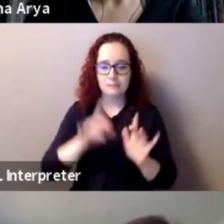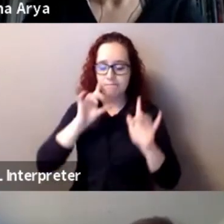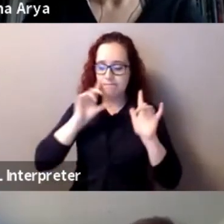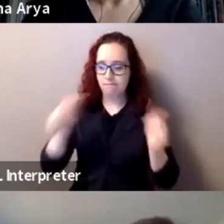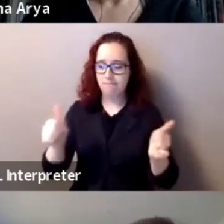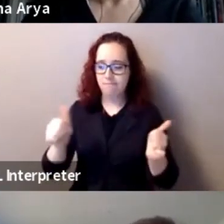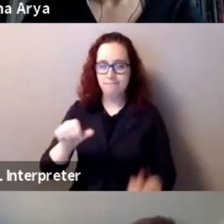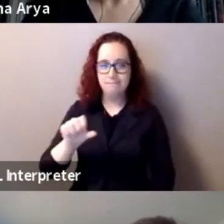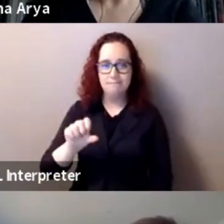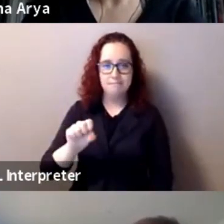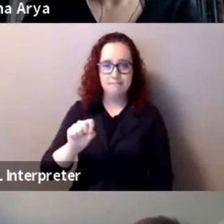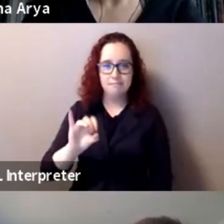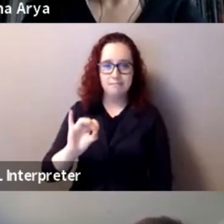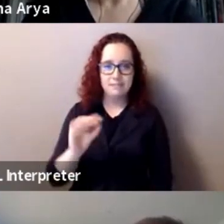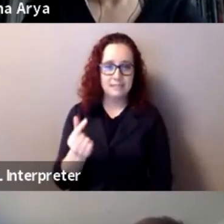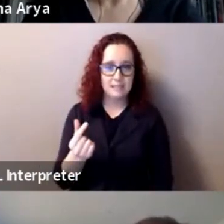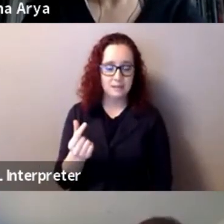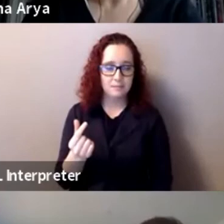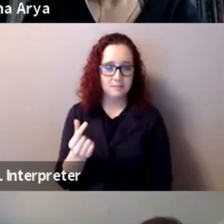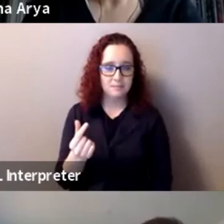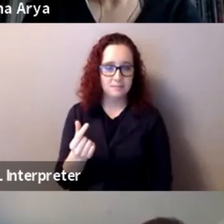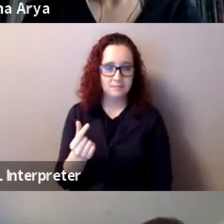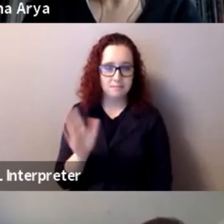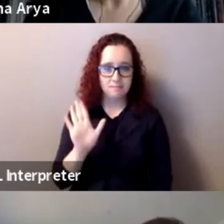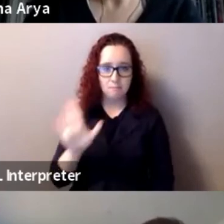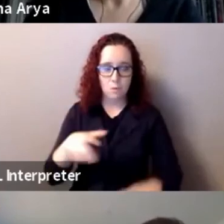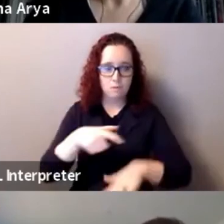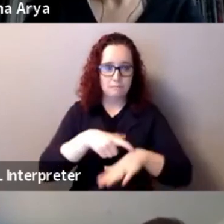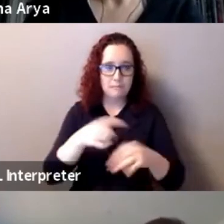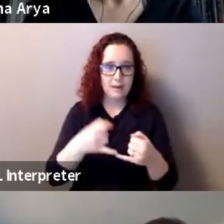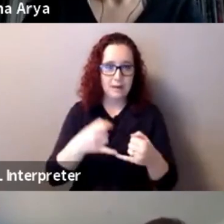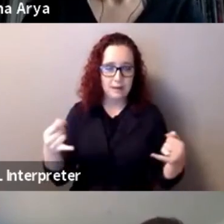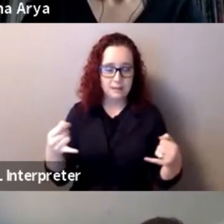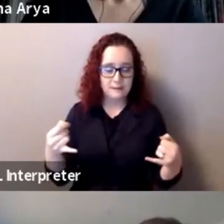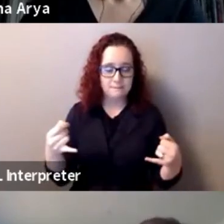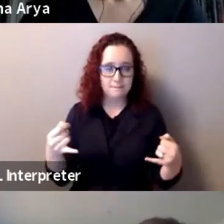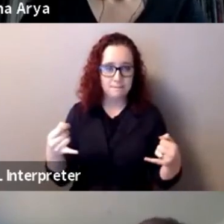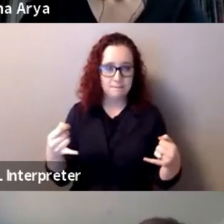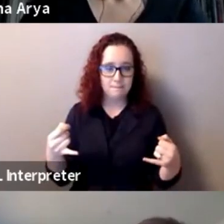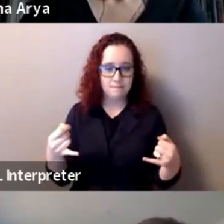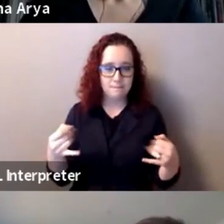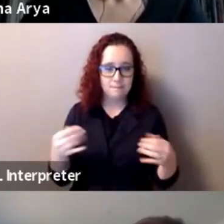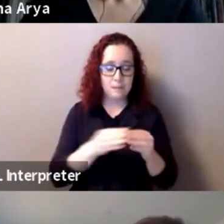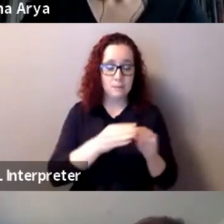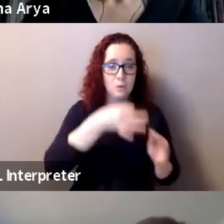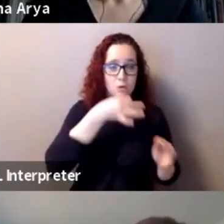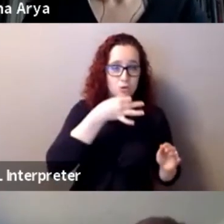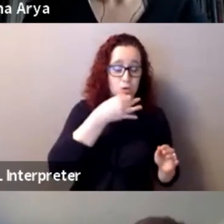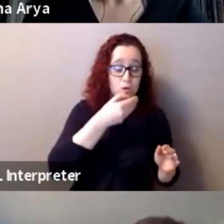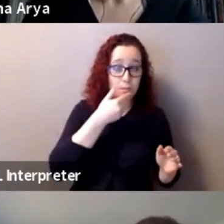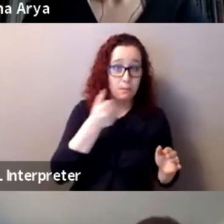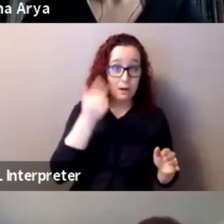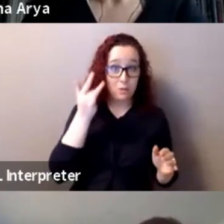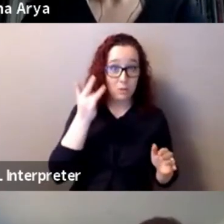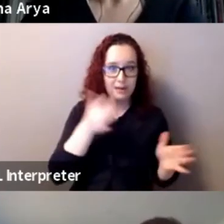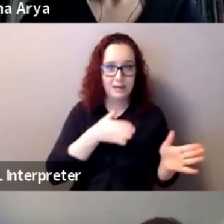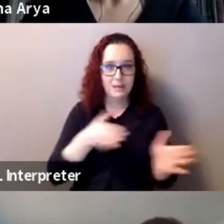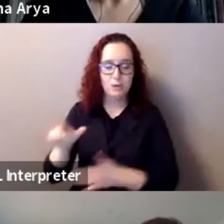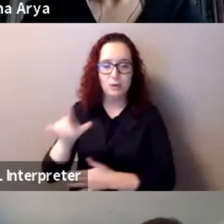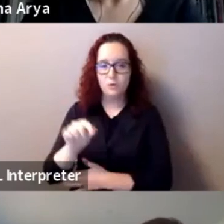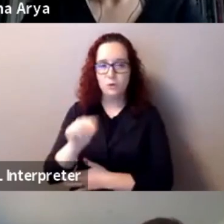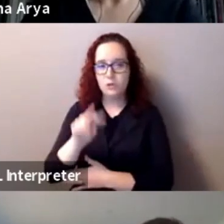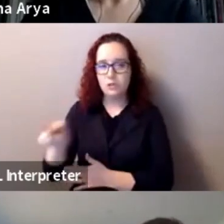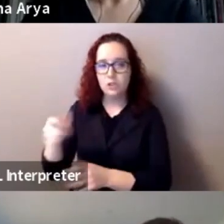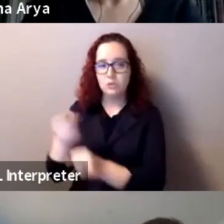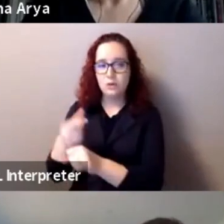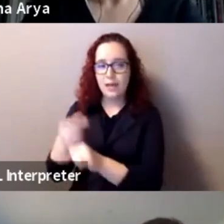SIG to on a timeline that works for you. Sooner is better rather than later, just because you're preparing for the 2022 annual meeting. But